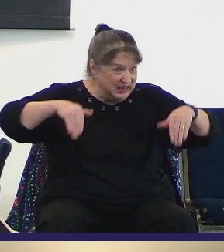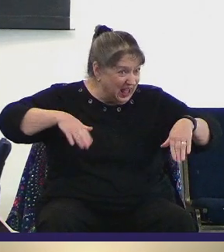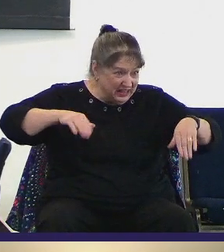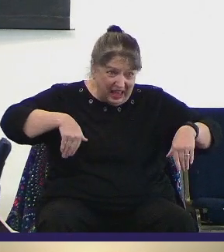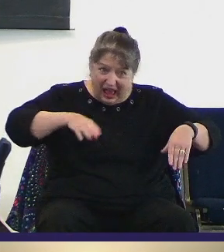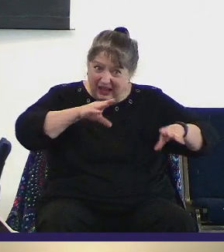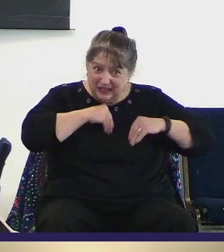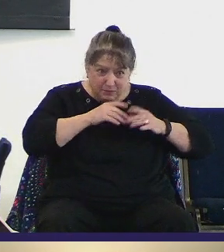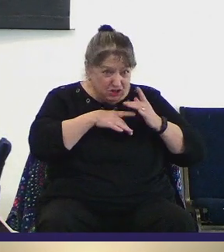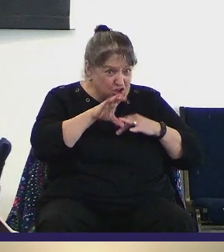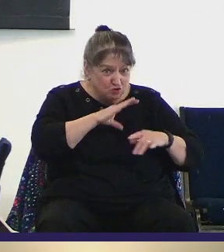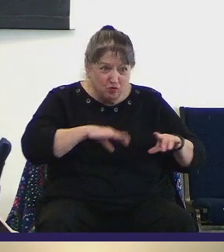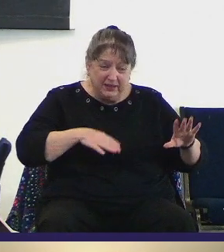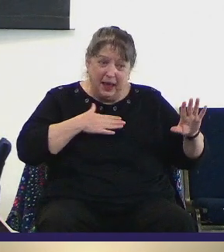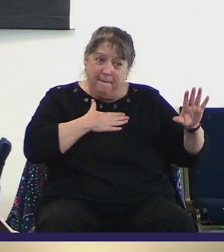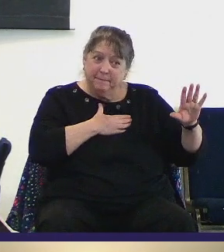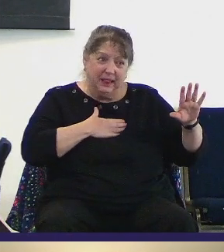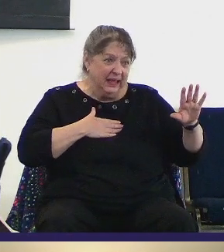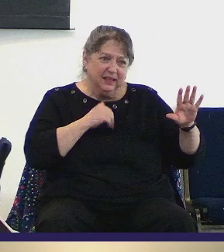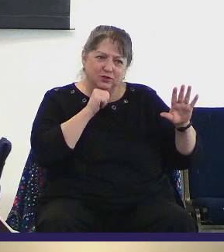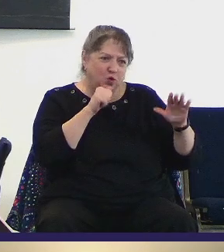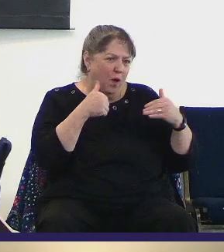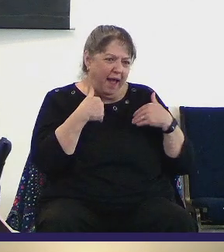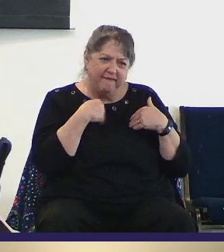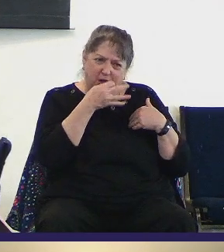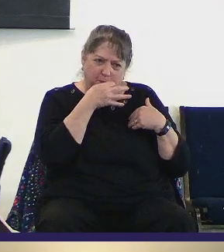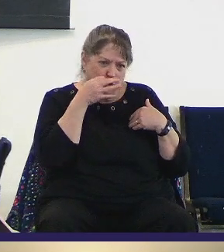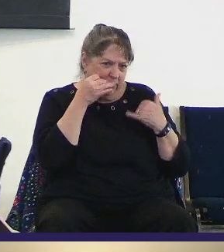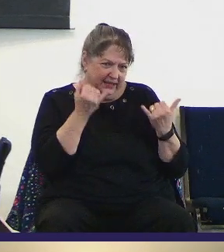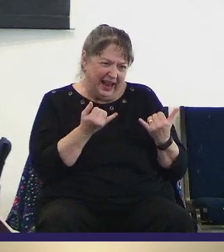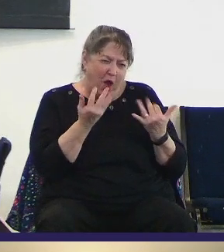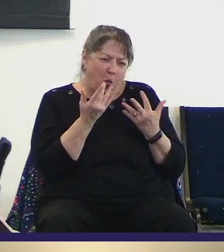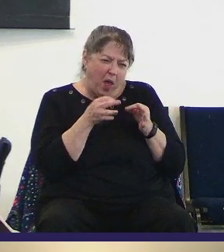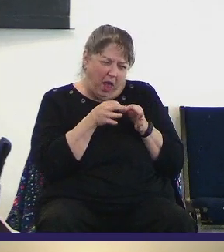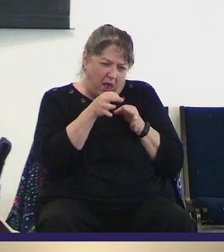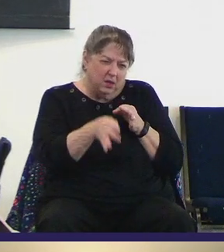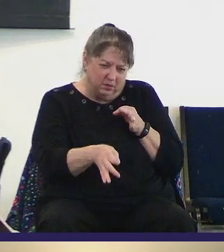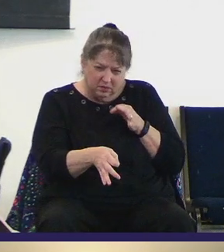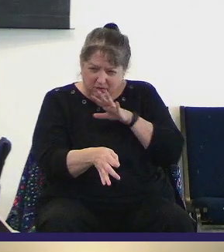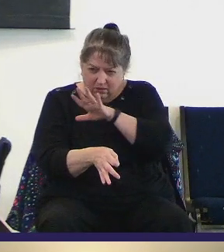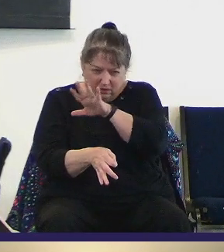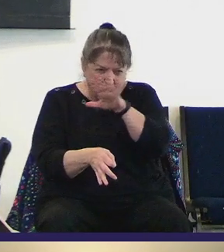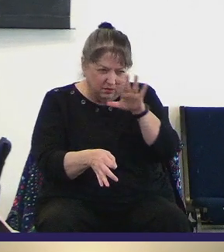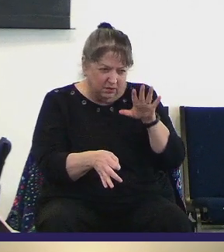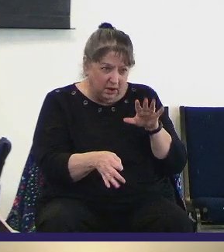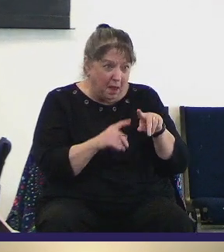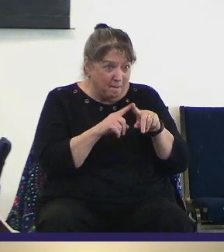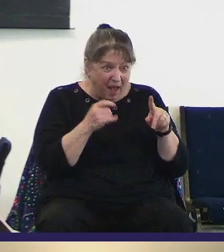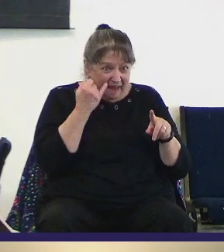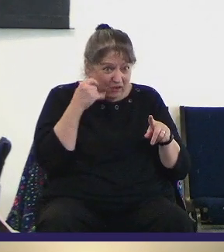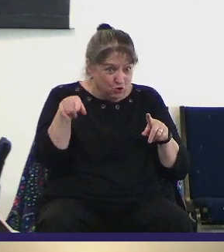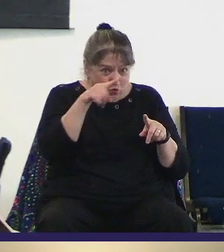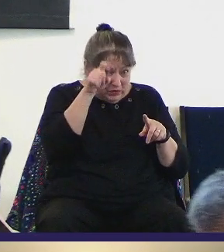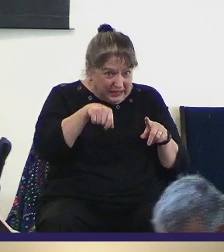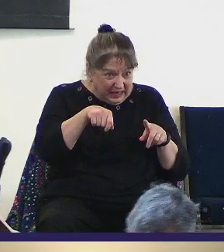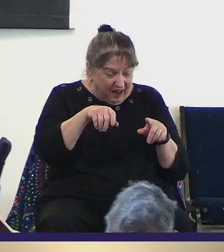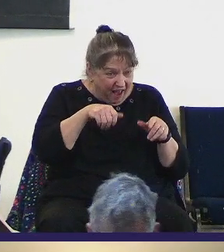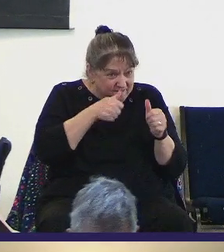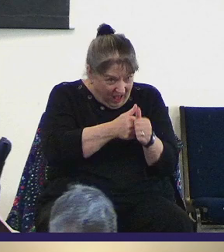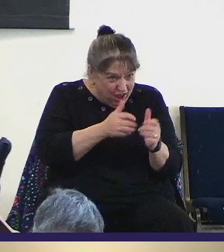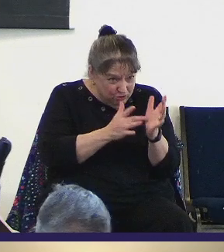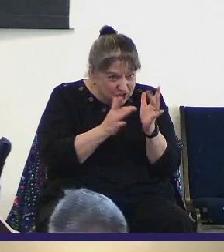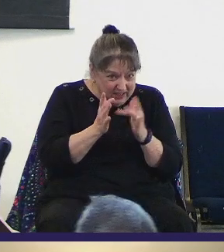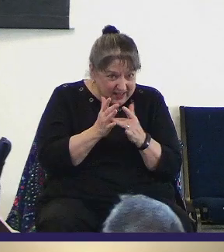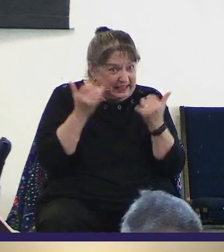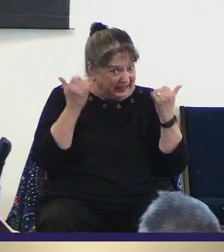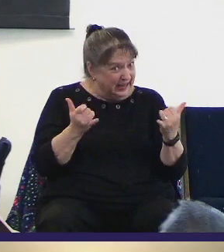him. But if you're here and you have not made that decision for Christ, today is a good day for that. He came and died for your